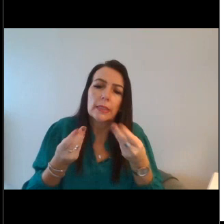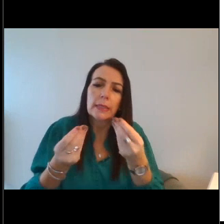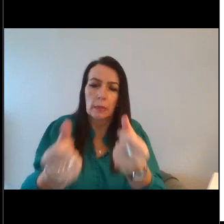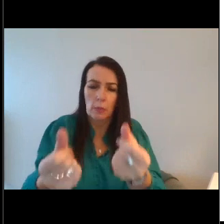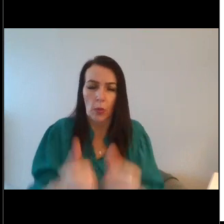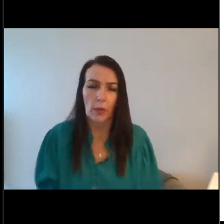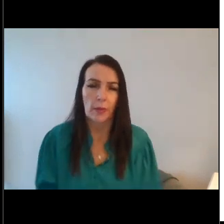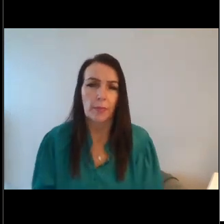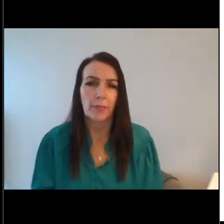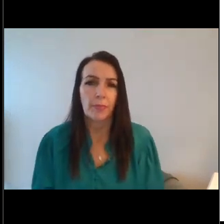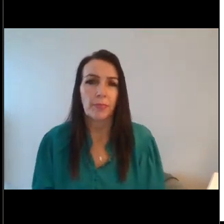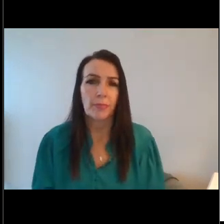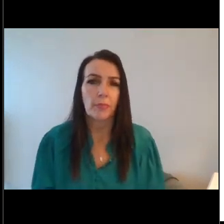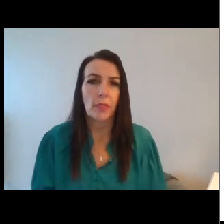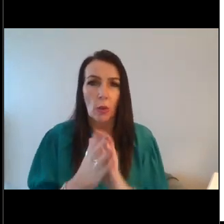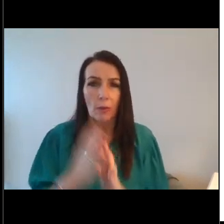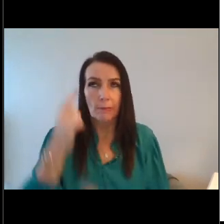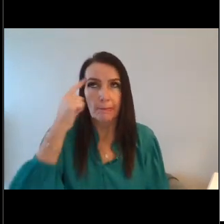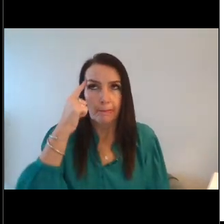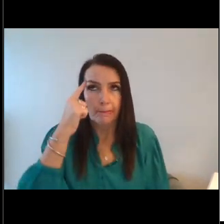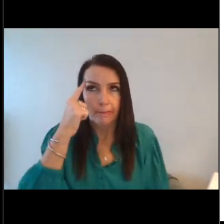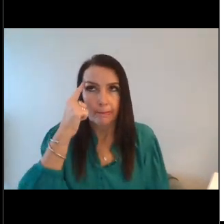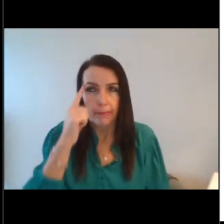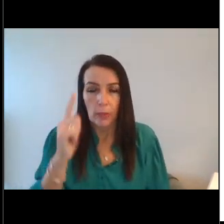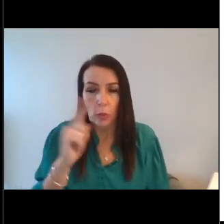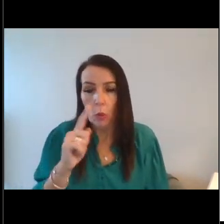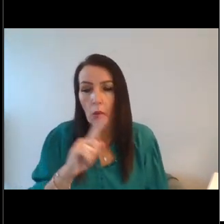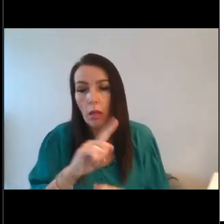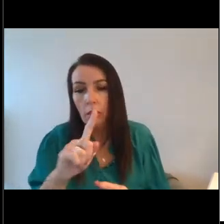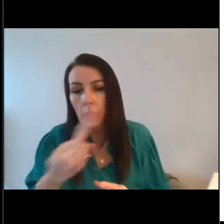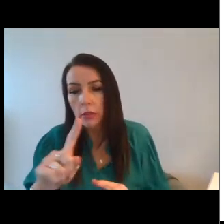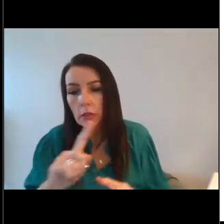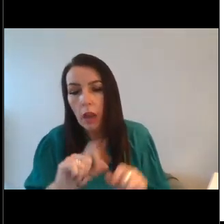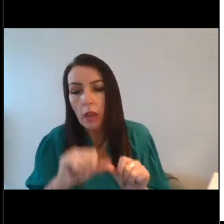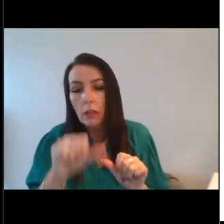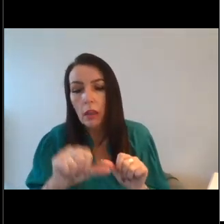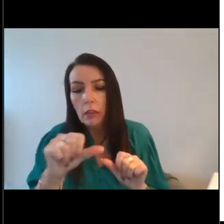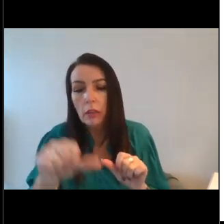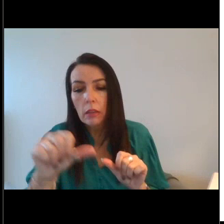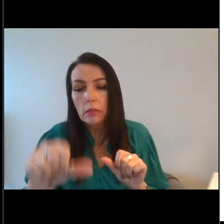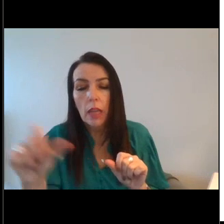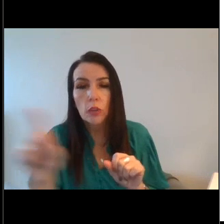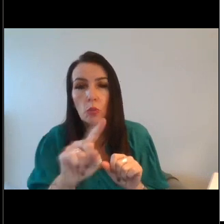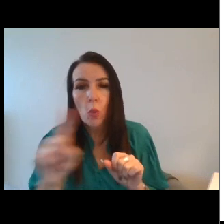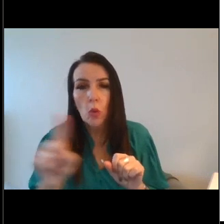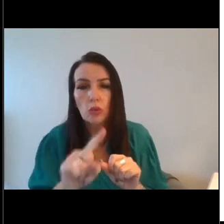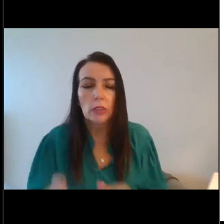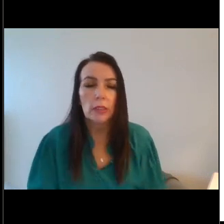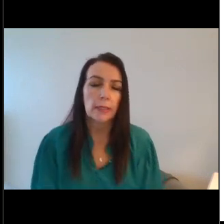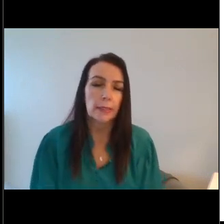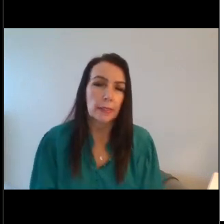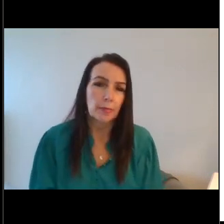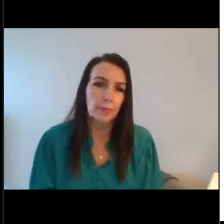retrofit. So you've always got to be thinking down the road, what comes next when I'm planning this retrofit?